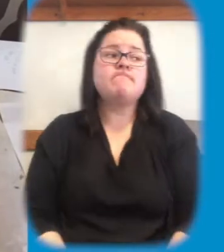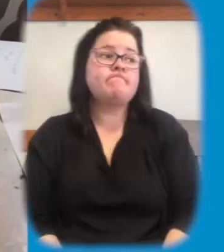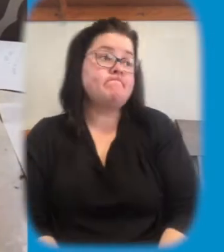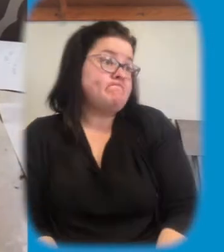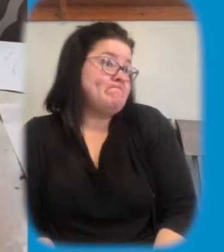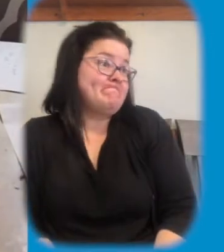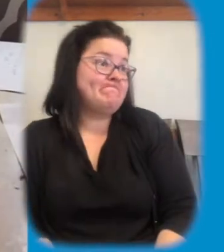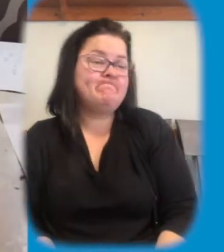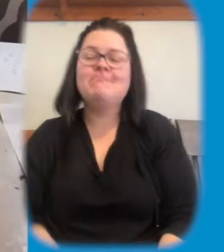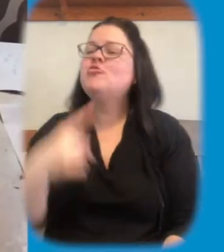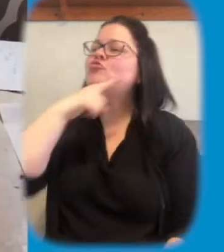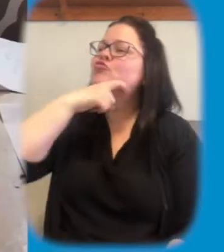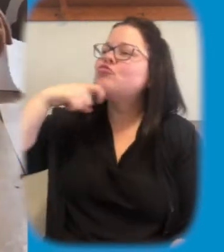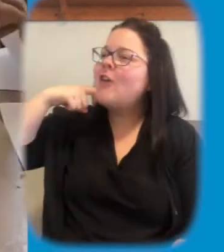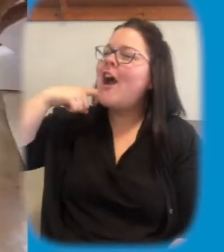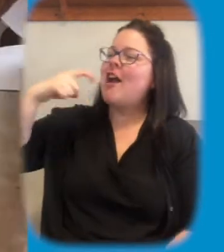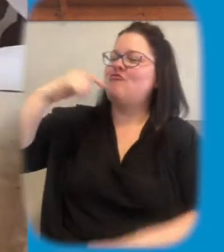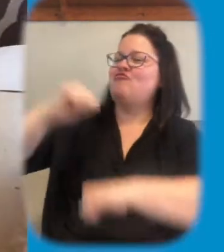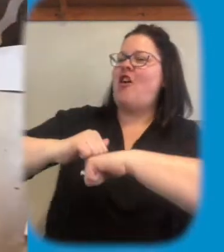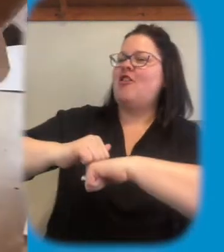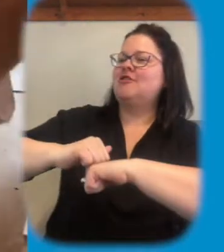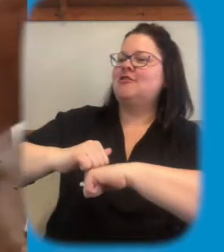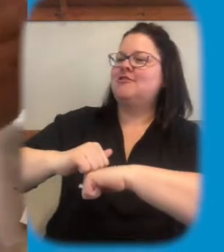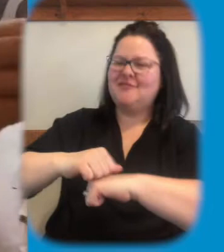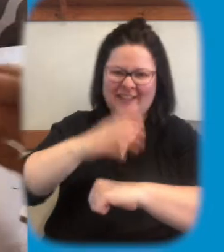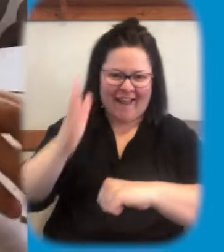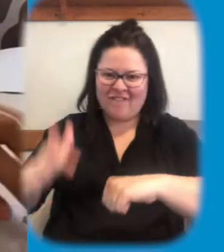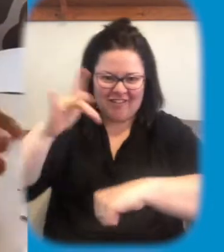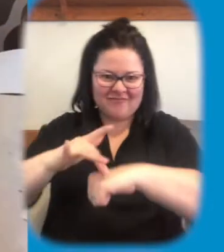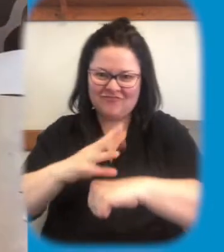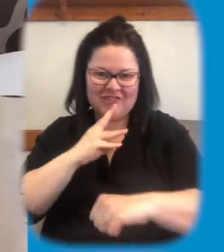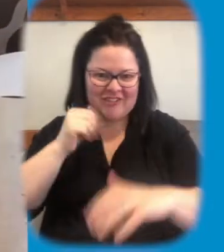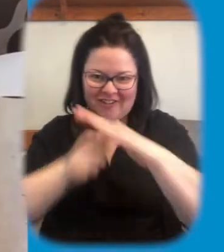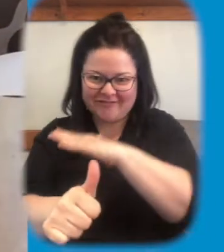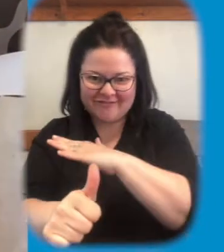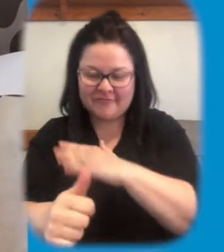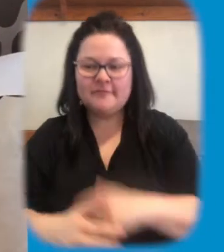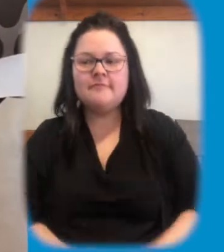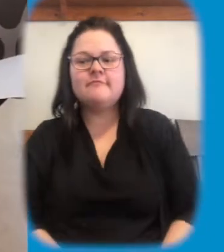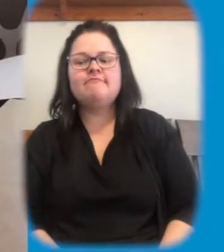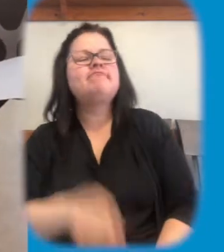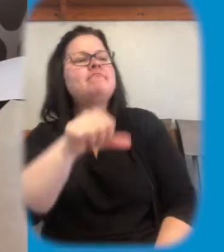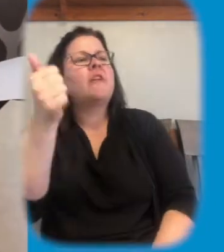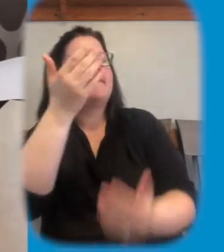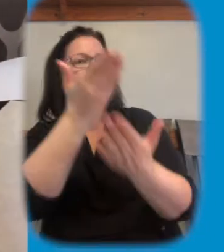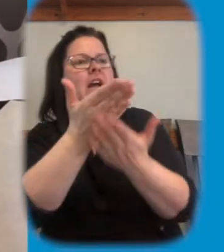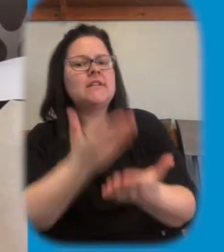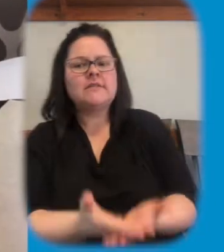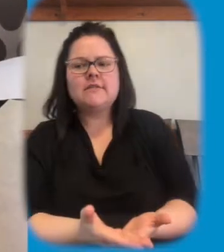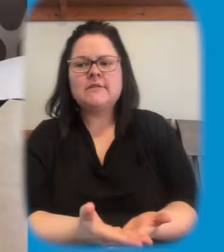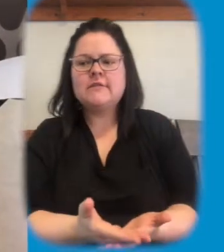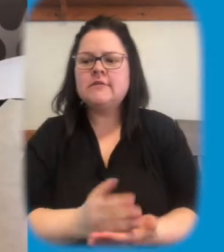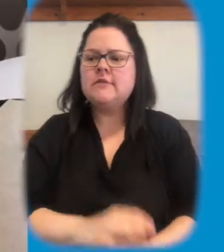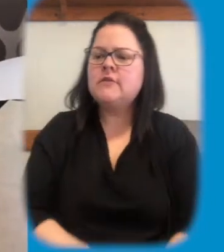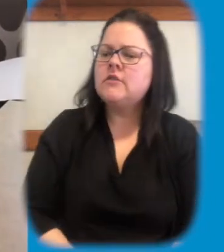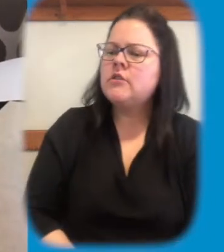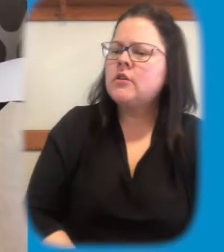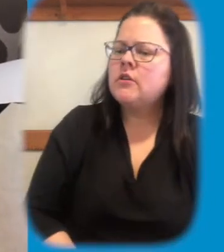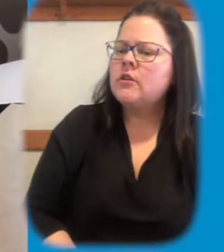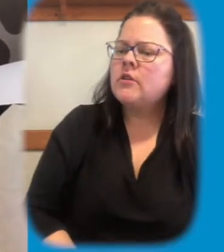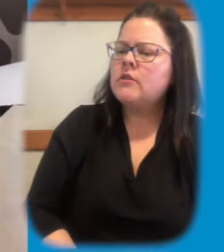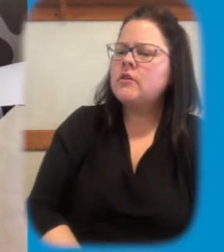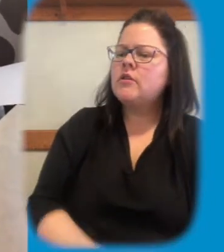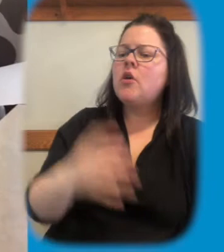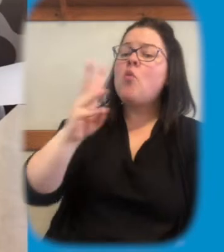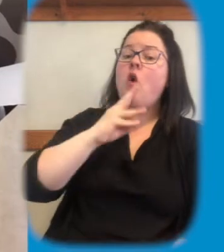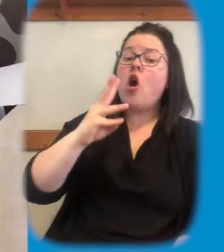Dry ones. Nice. You have some facts? And here's some facts. Water can't stay in one place for thousands